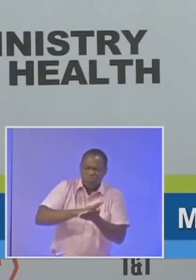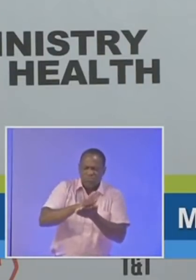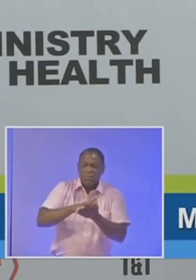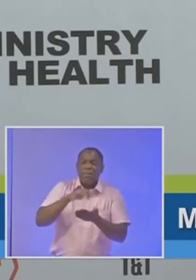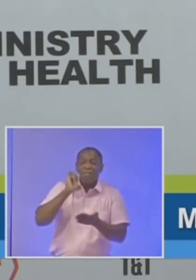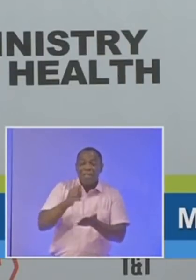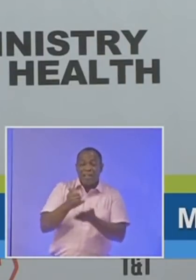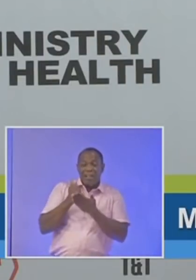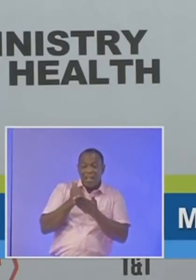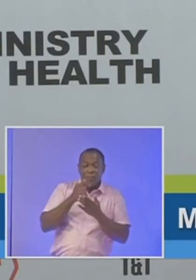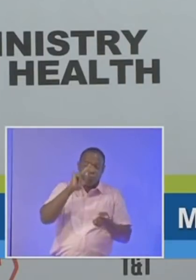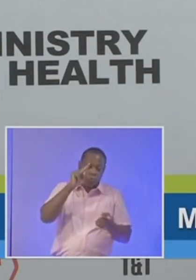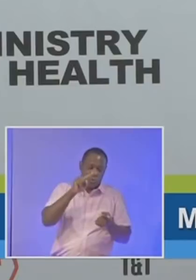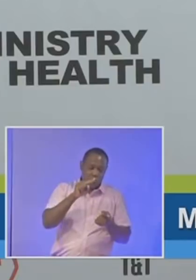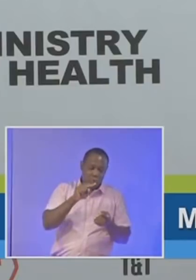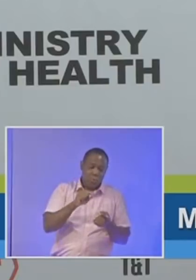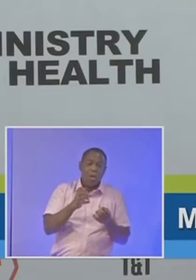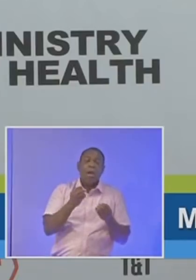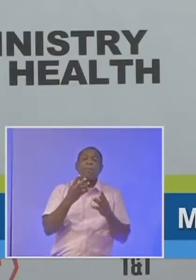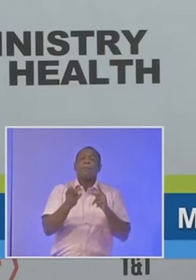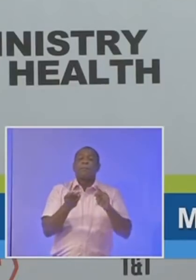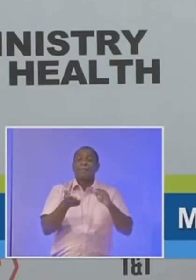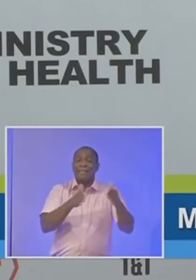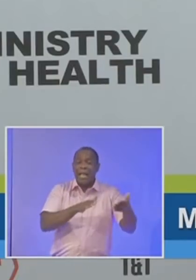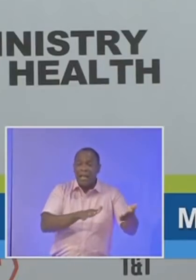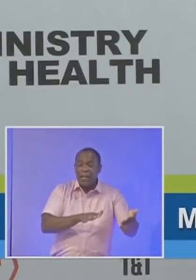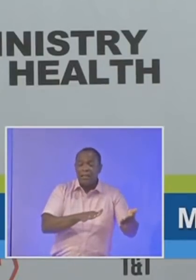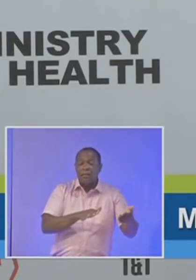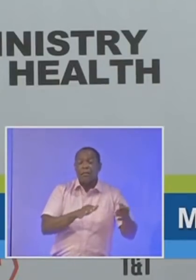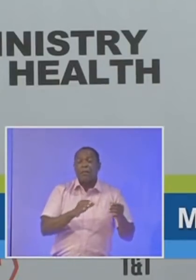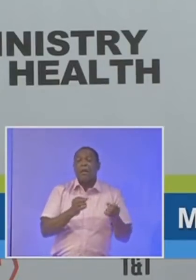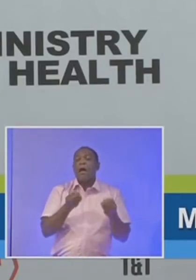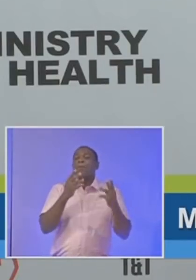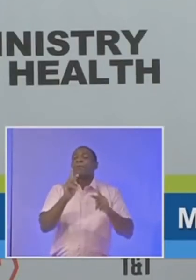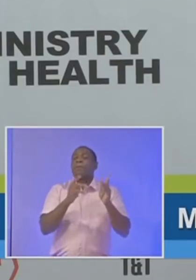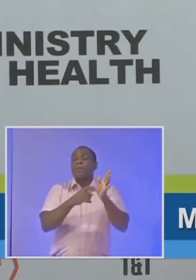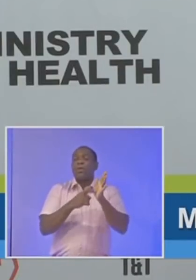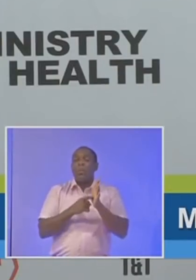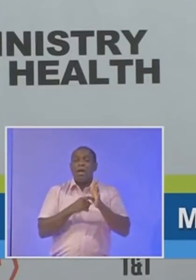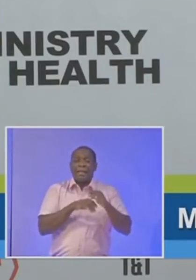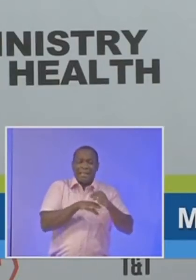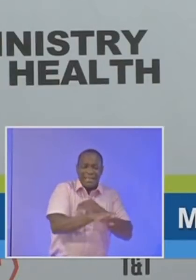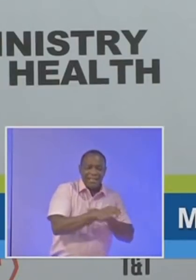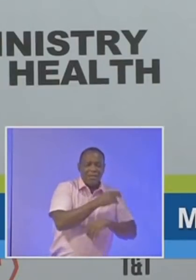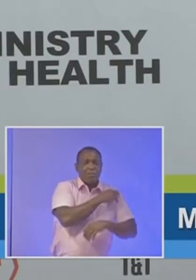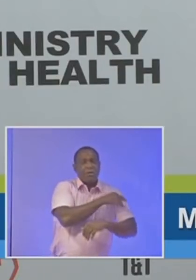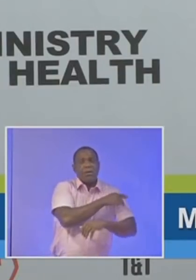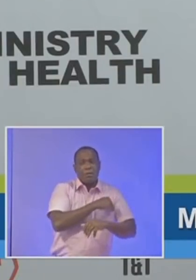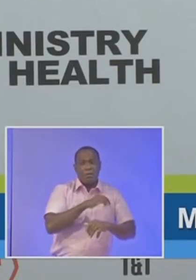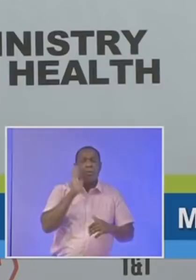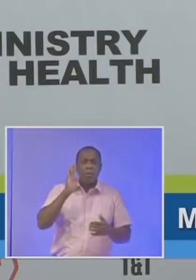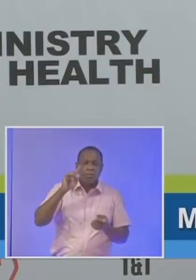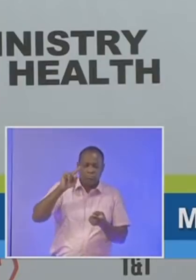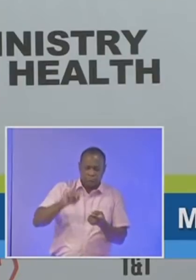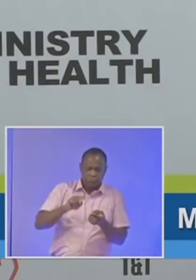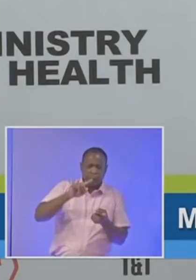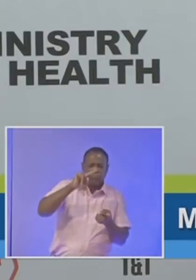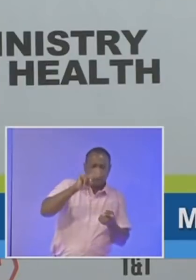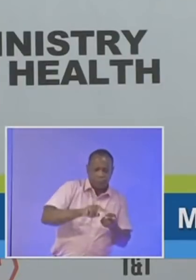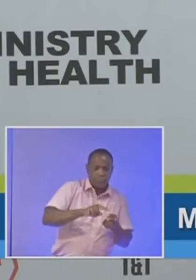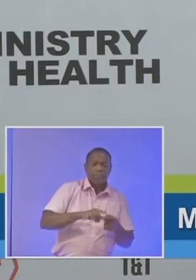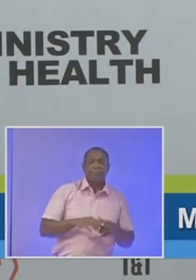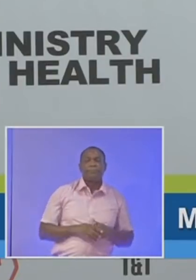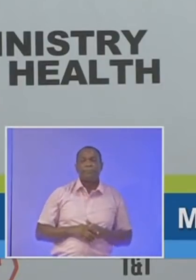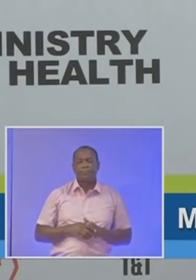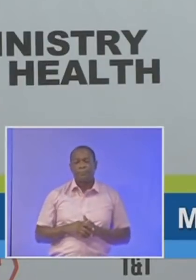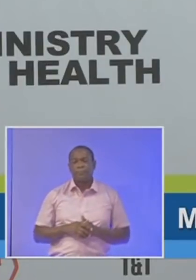to encourage and plead with all citizens who are currently unvaccinated to make the right choice. The fact remains that the percentage